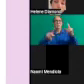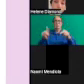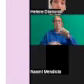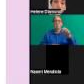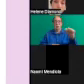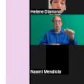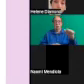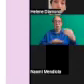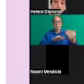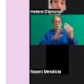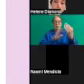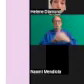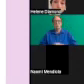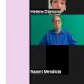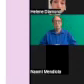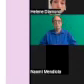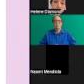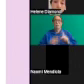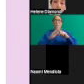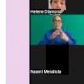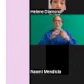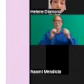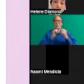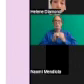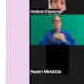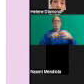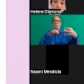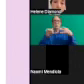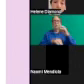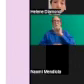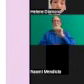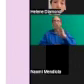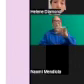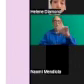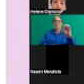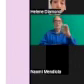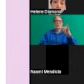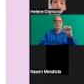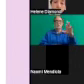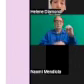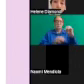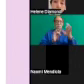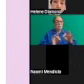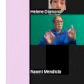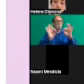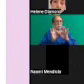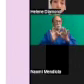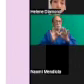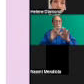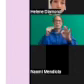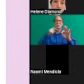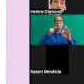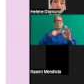this. I think defining ableism is incredibly important in